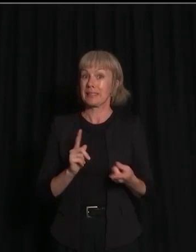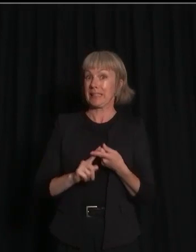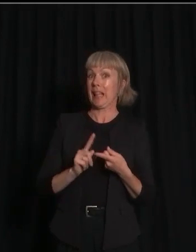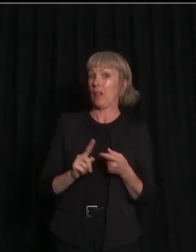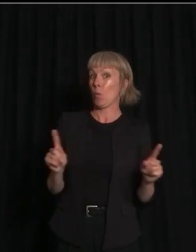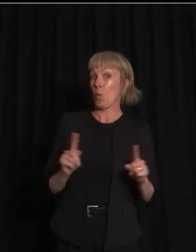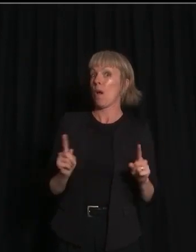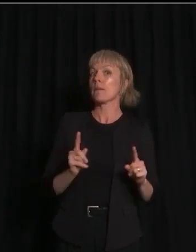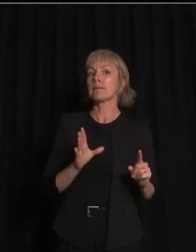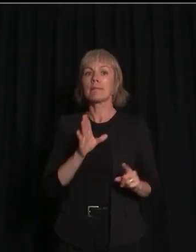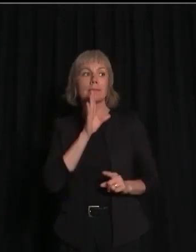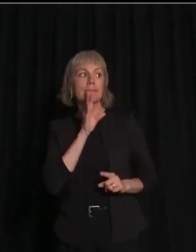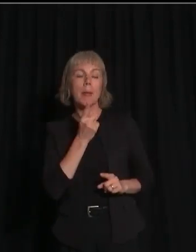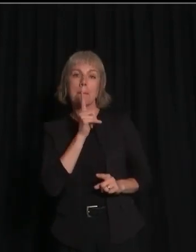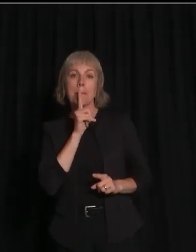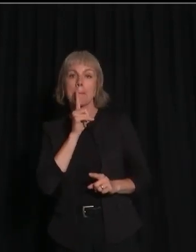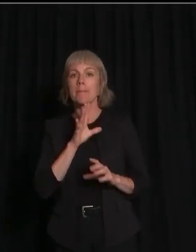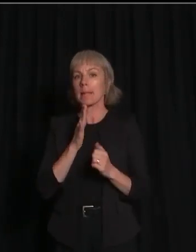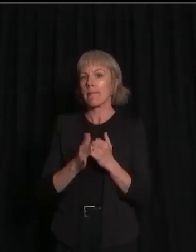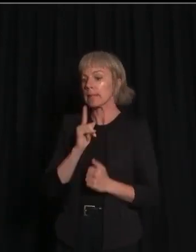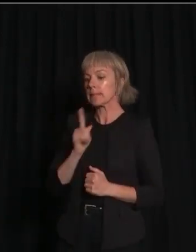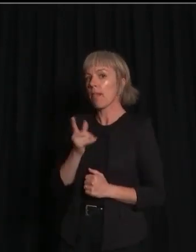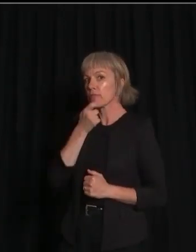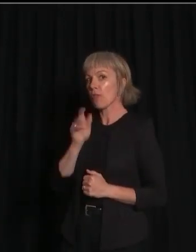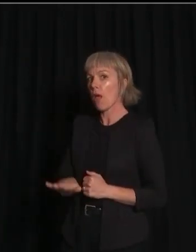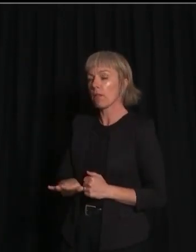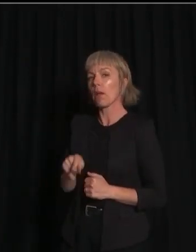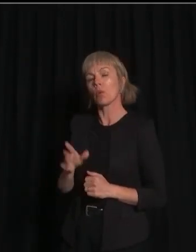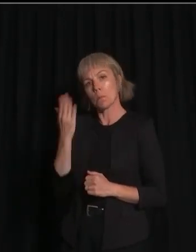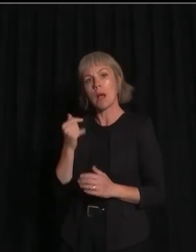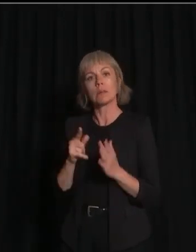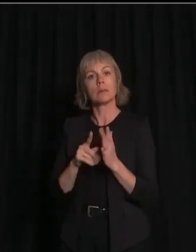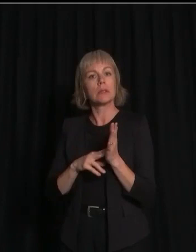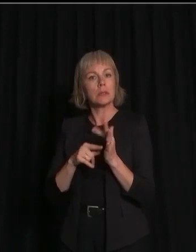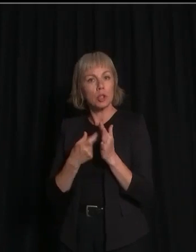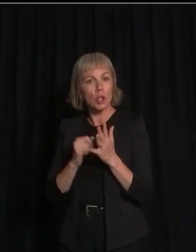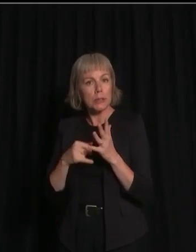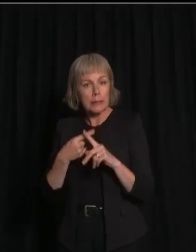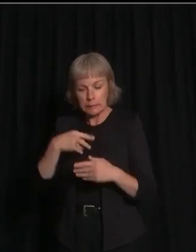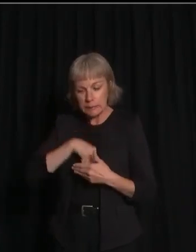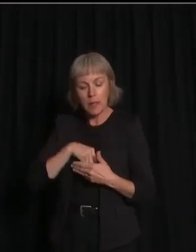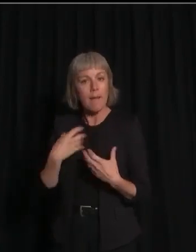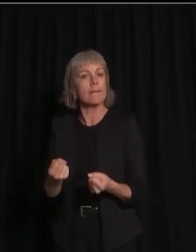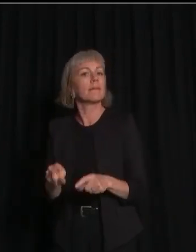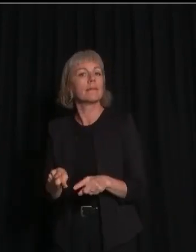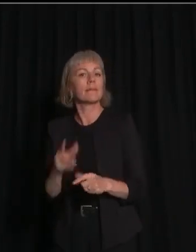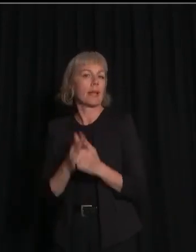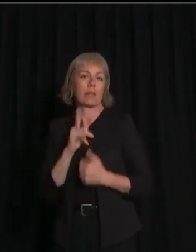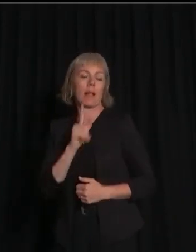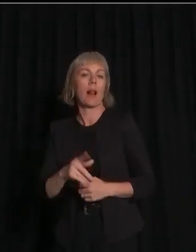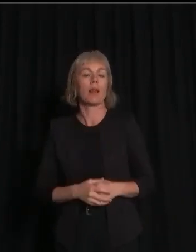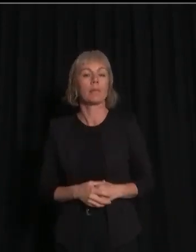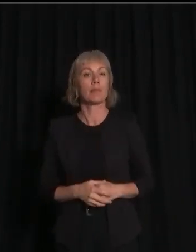the truth from the intersex person. So, you know, if you are intersex, your human rights sort of